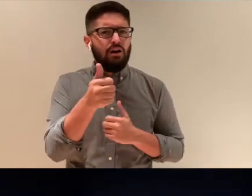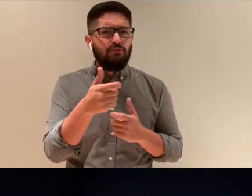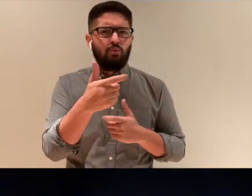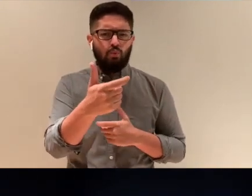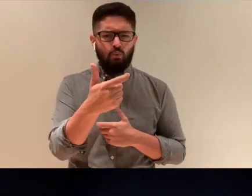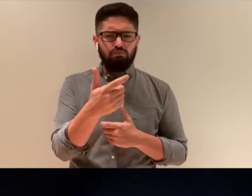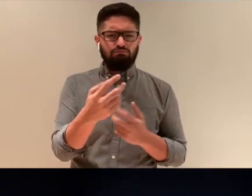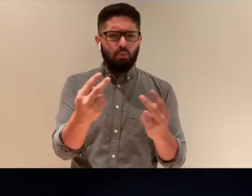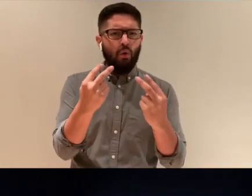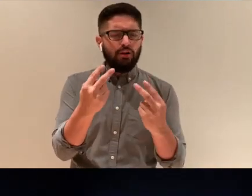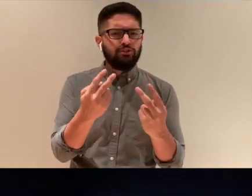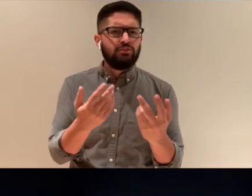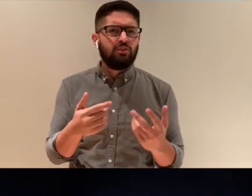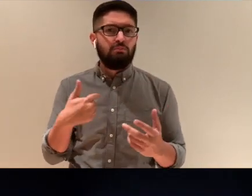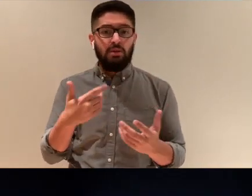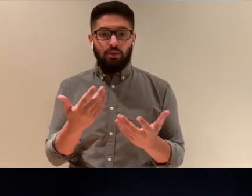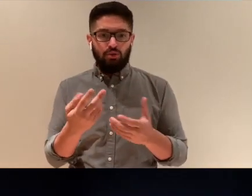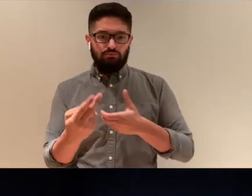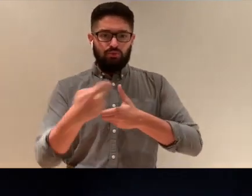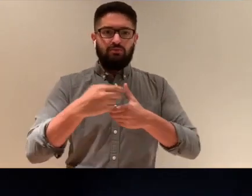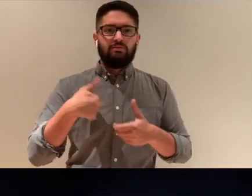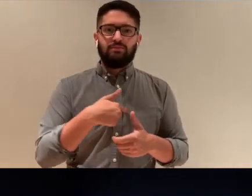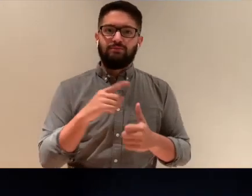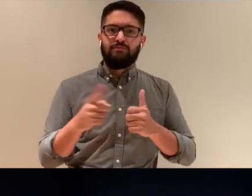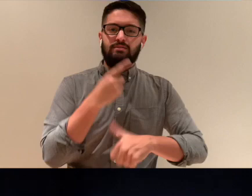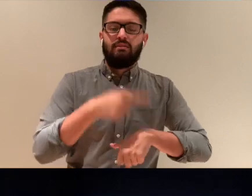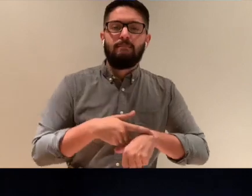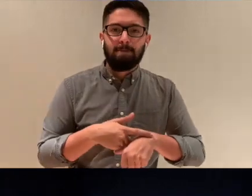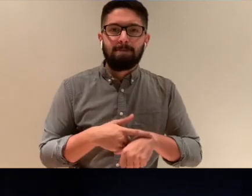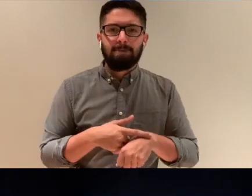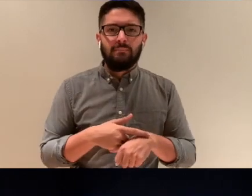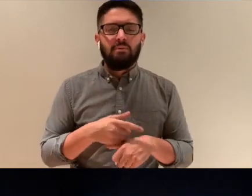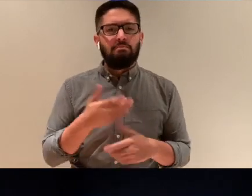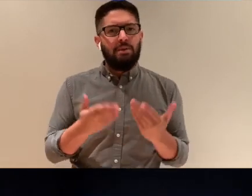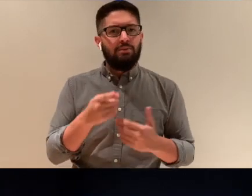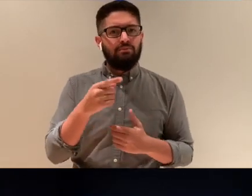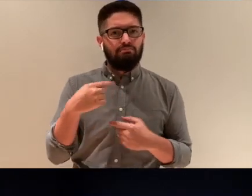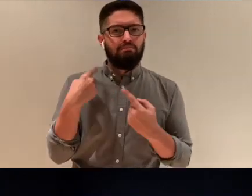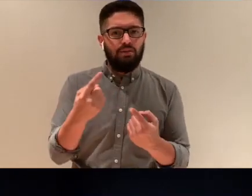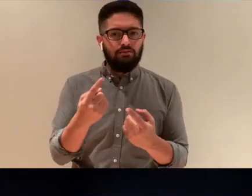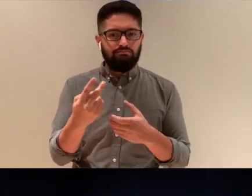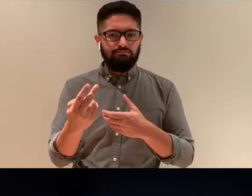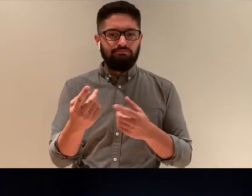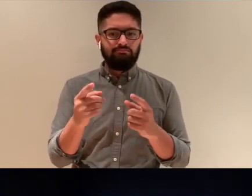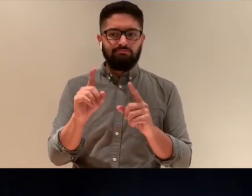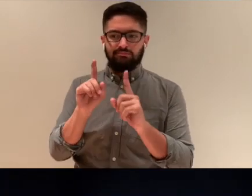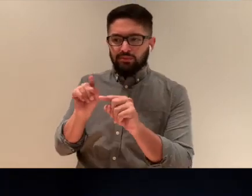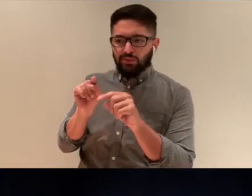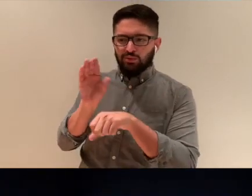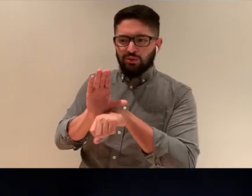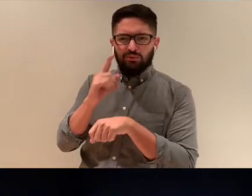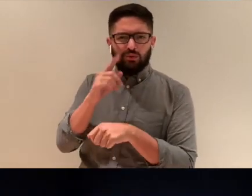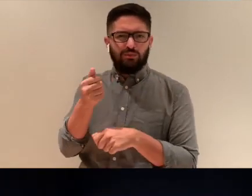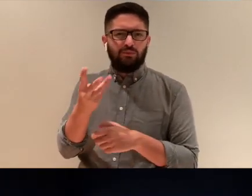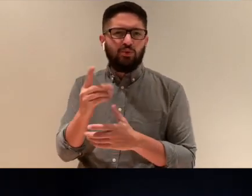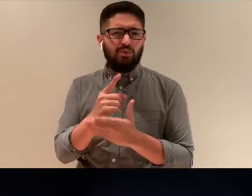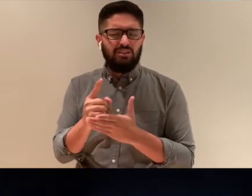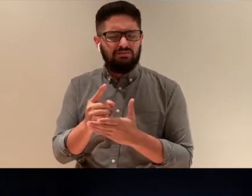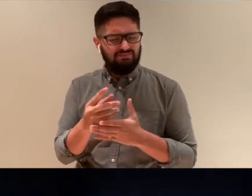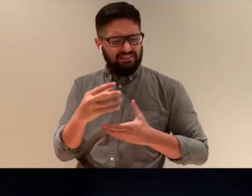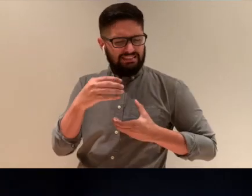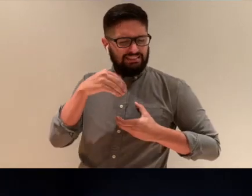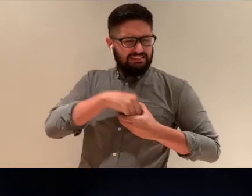may be watching right now, you may be tuning in for the very first time, and we're glad that you're tuning in. Maybe you've been coming to church for a couple of weeks, and deep